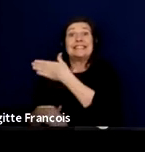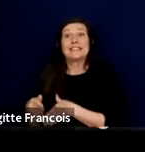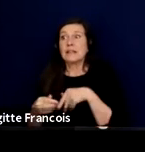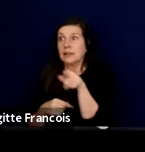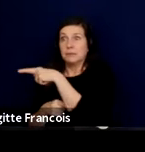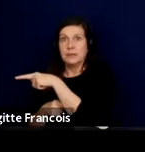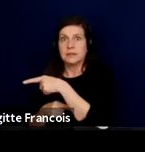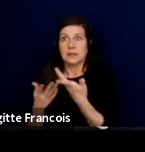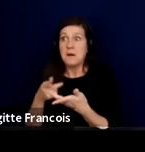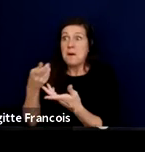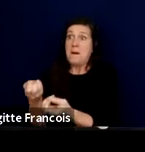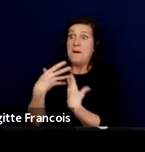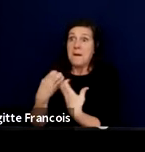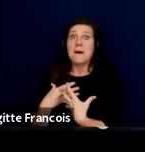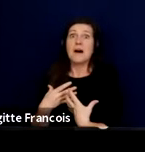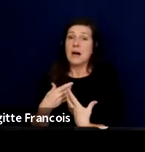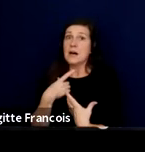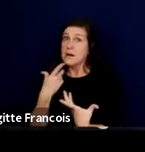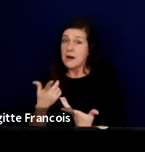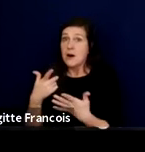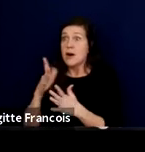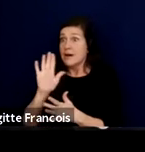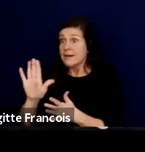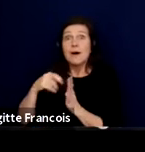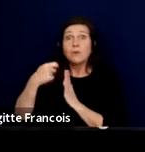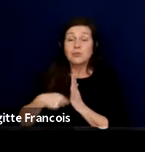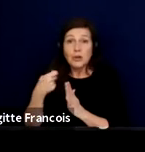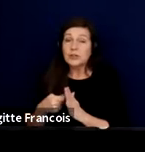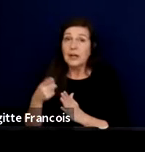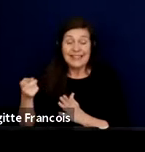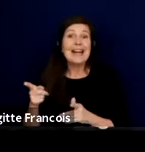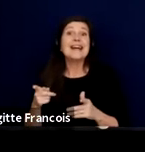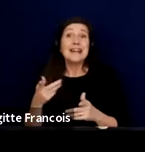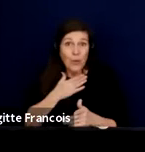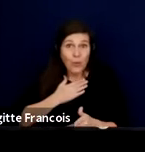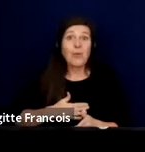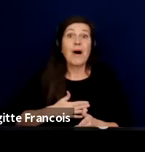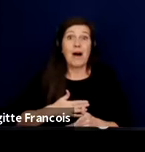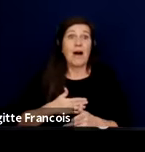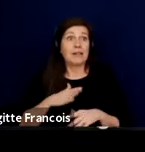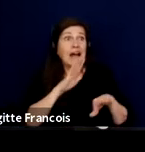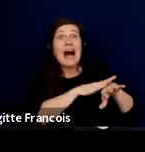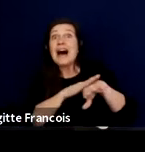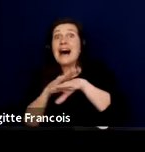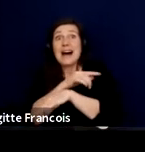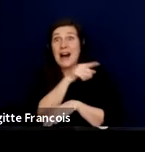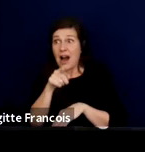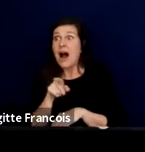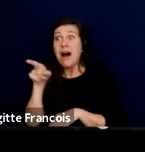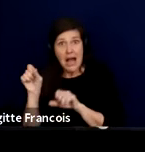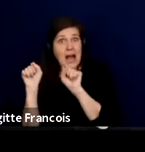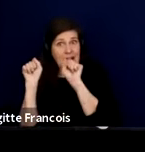they have been saying in their project that they also want people to know that they can